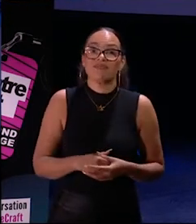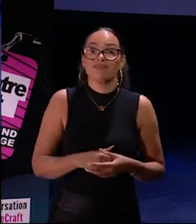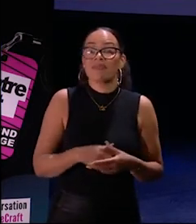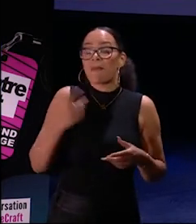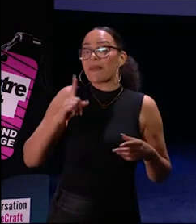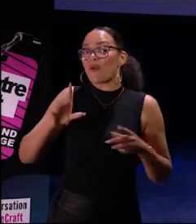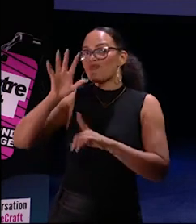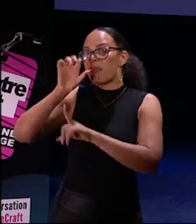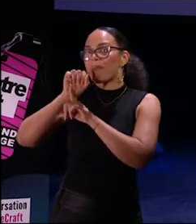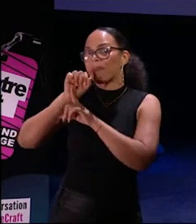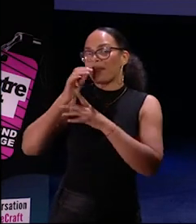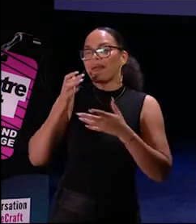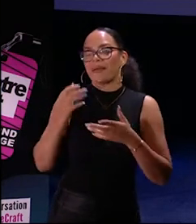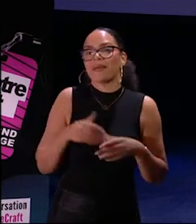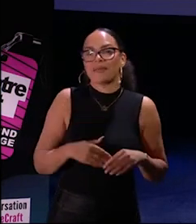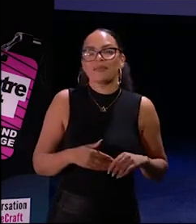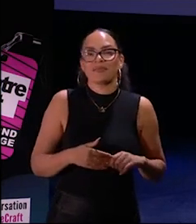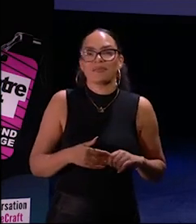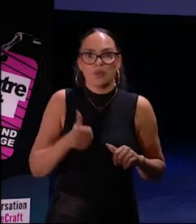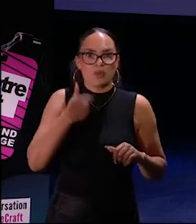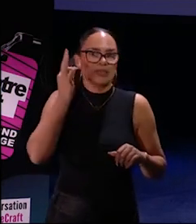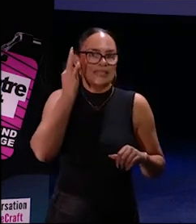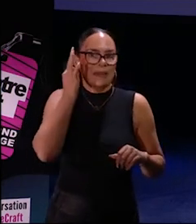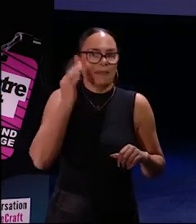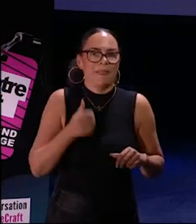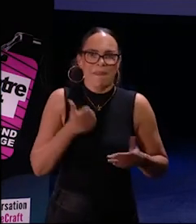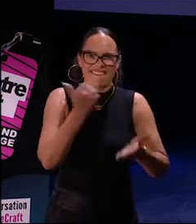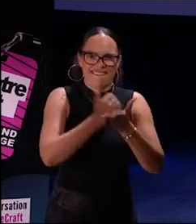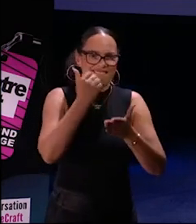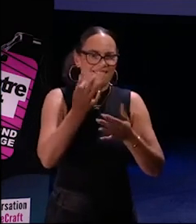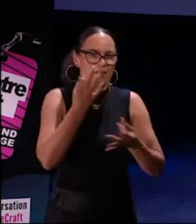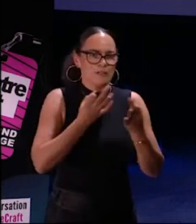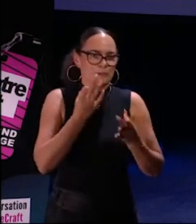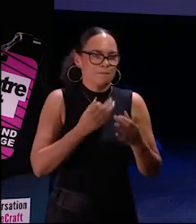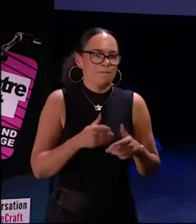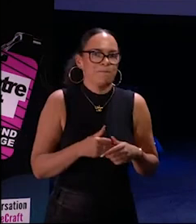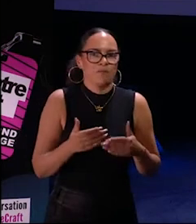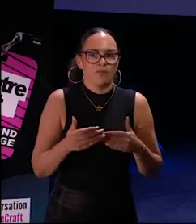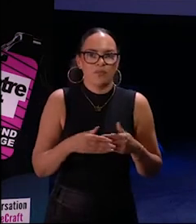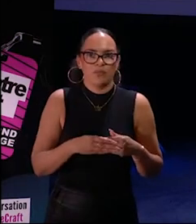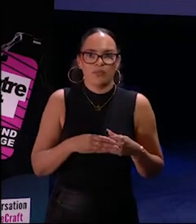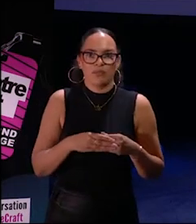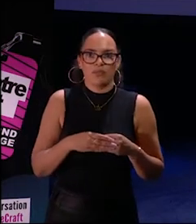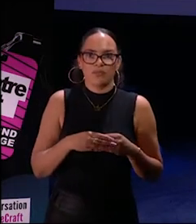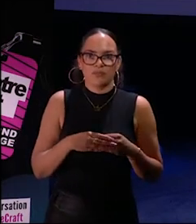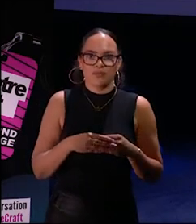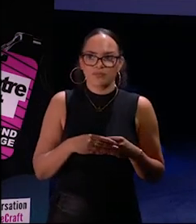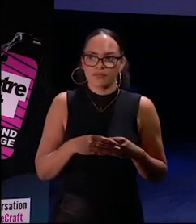really do not mind. So it's a good tip to have. Excellent question. Do you like that one? We've got some more questions over here.